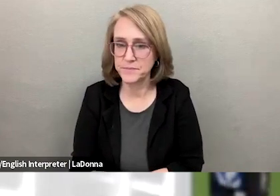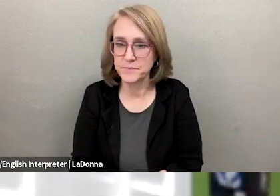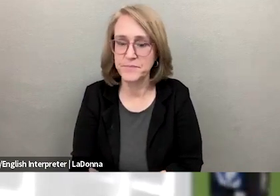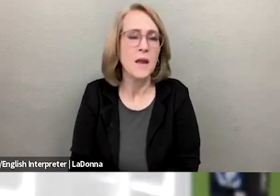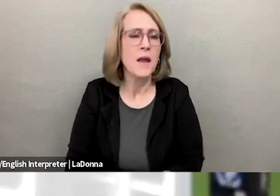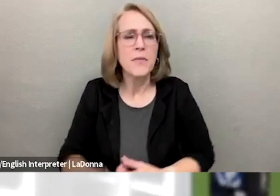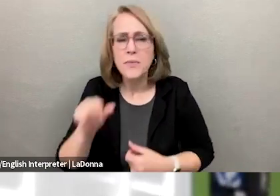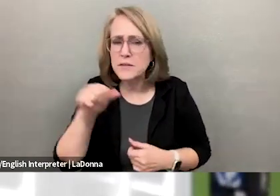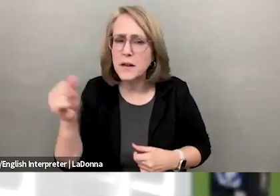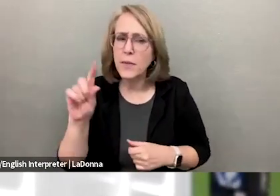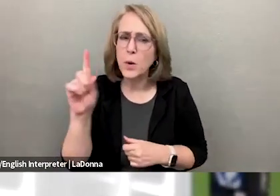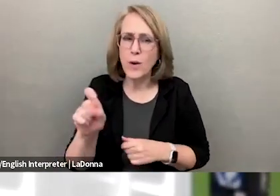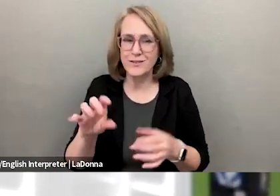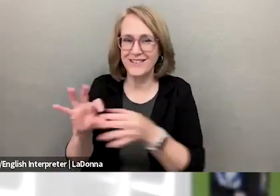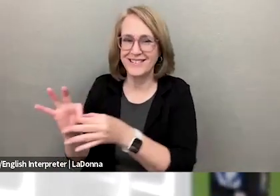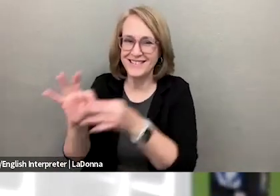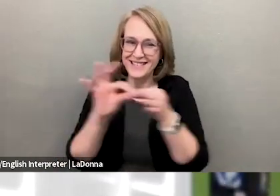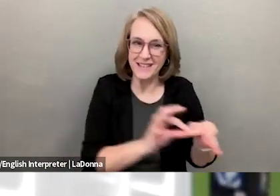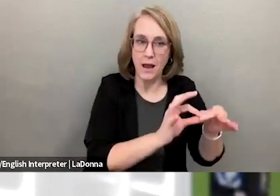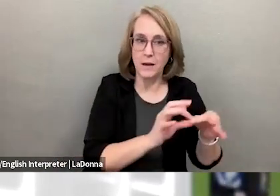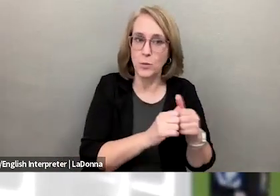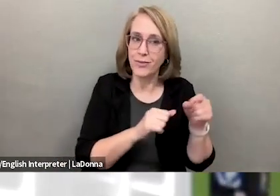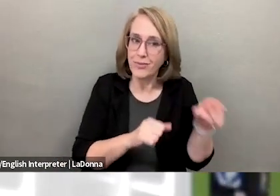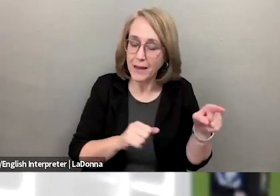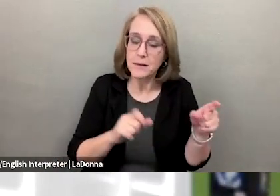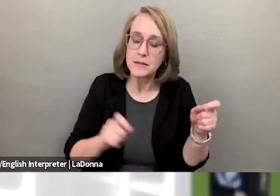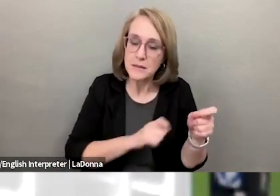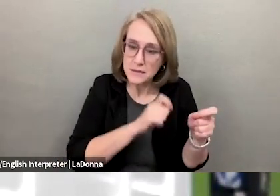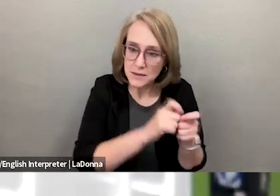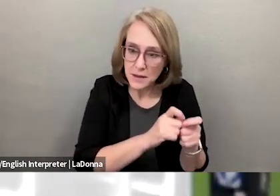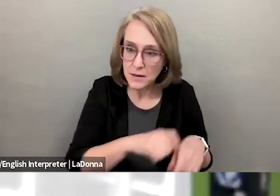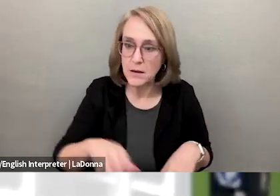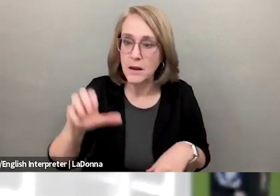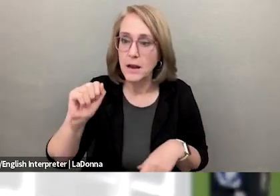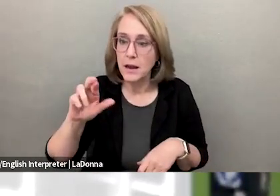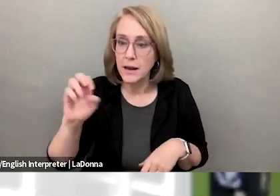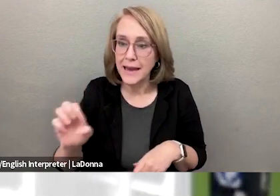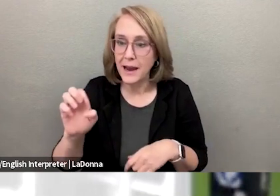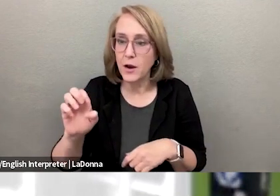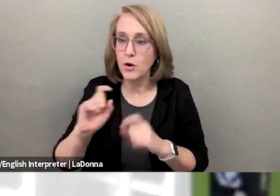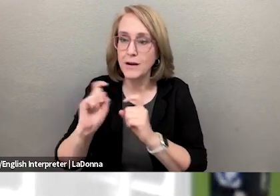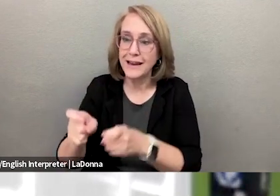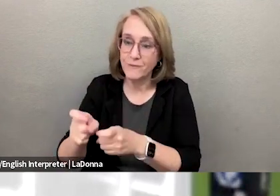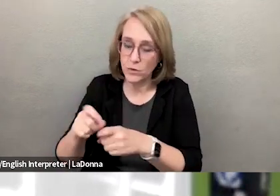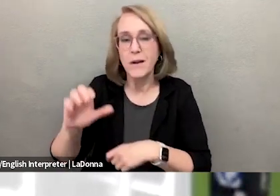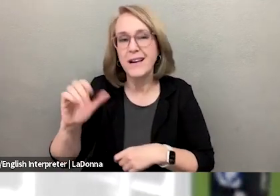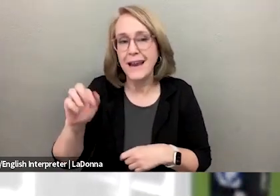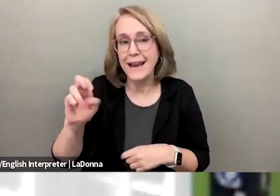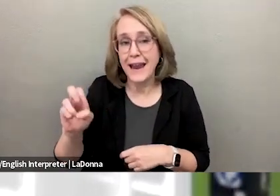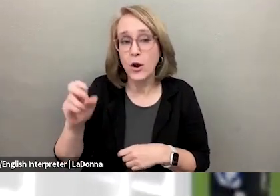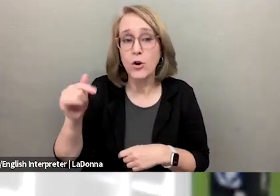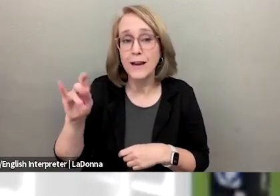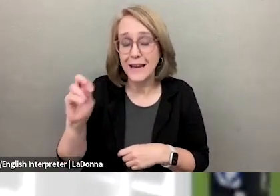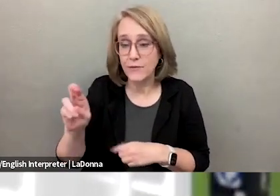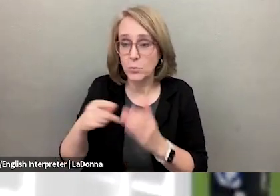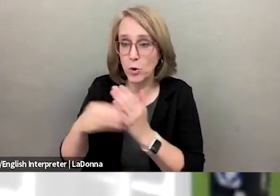feeds into that same kind of line of thinking, but specifically a question was asked about caregiver programs specifically for African Americans and